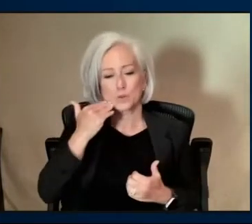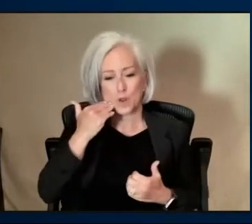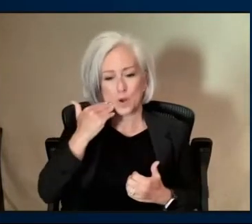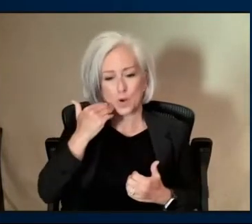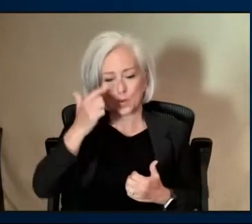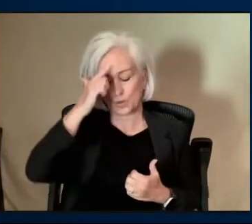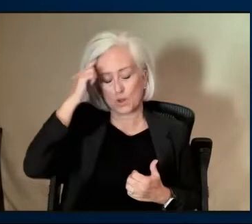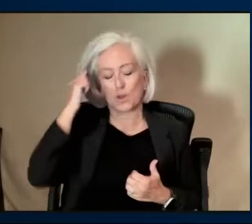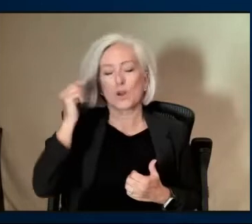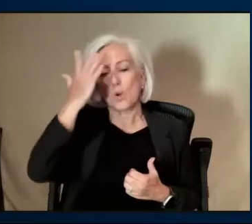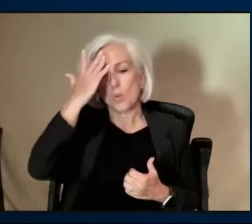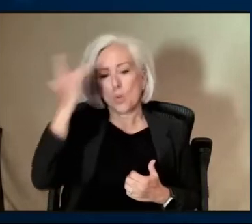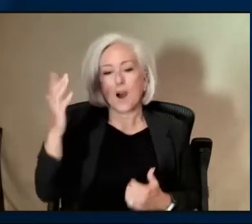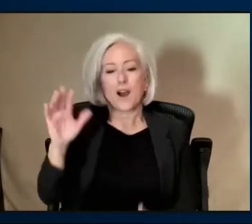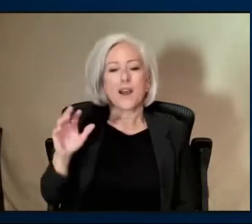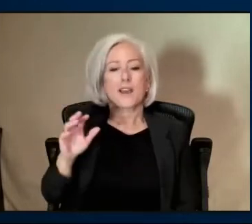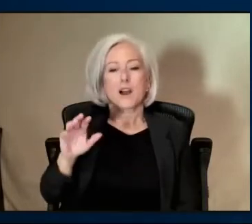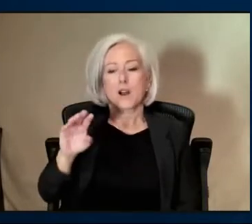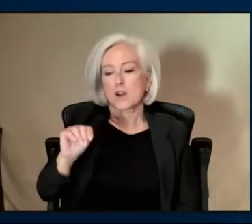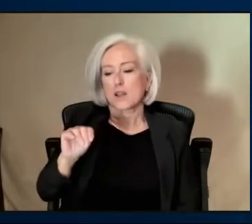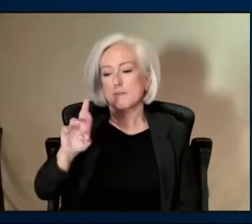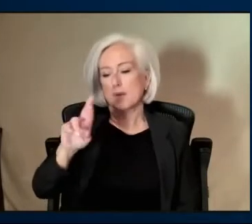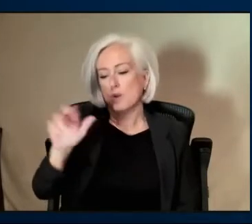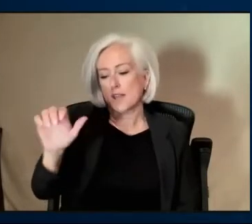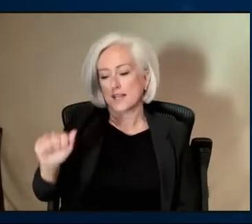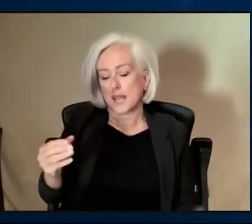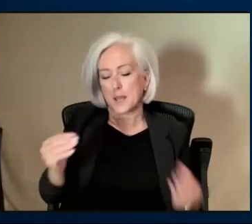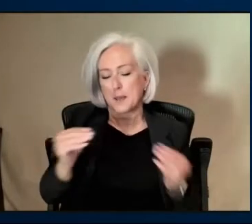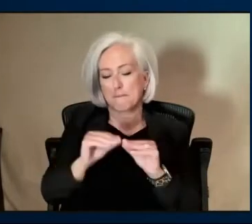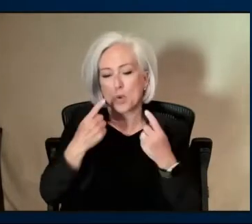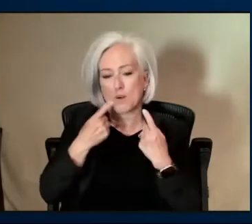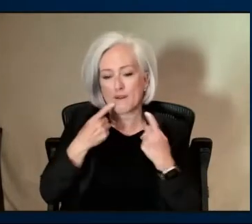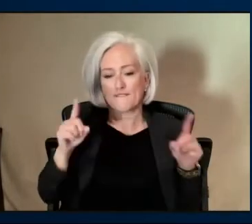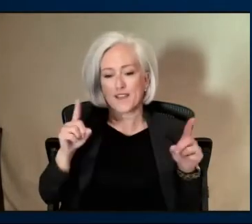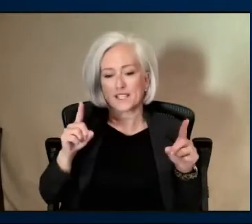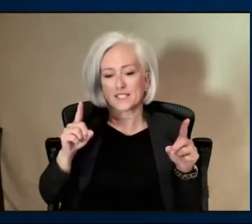are mRNA vaccines more effective against variants?